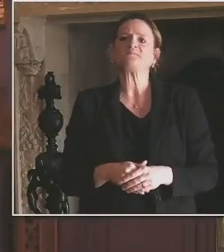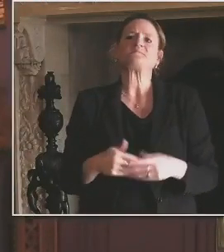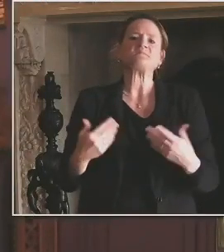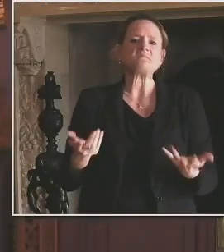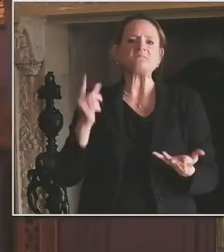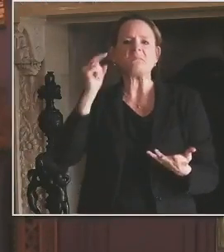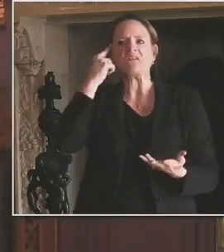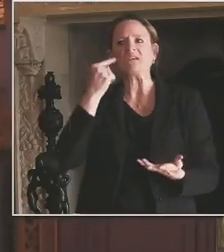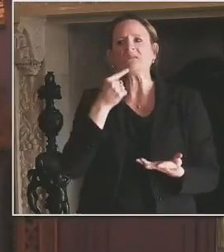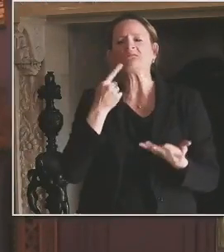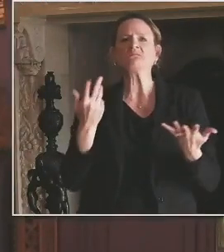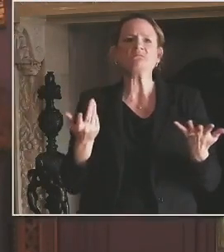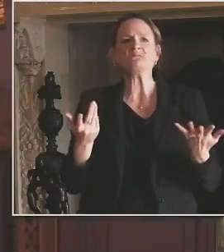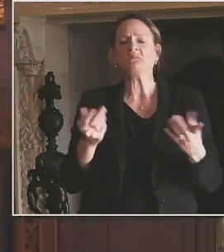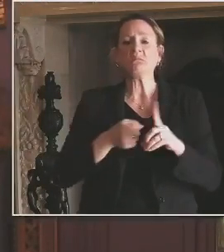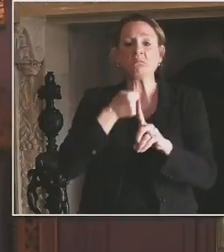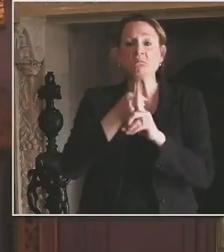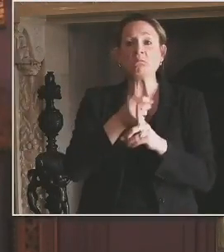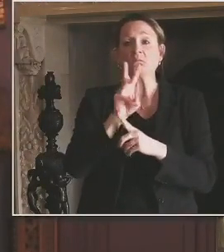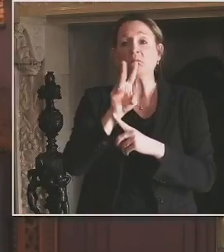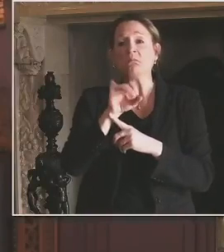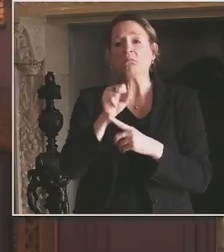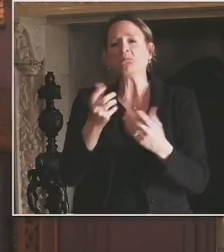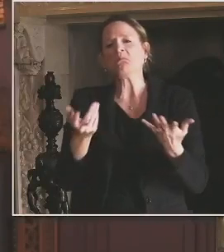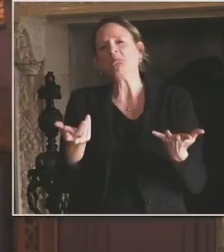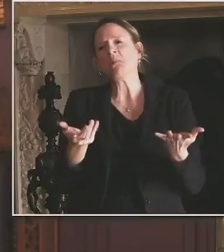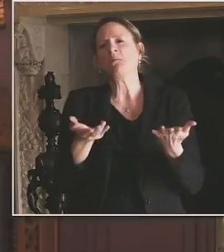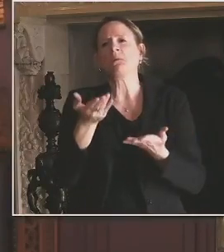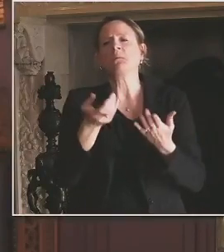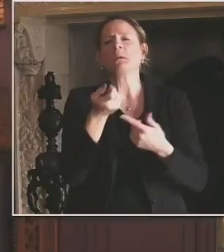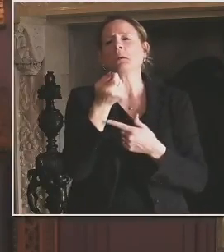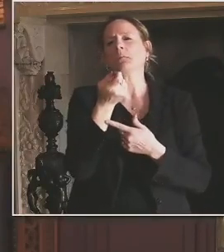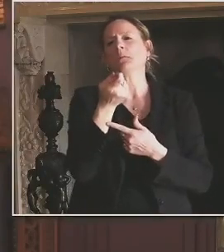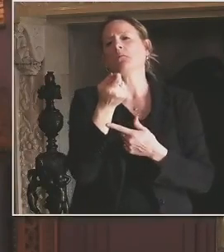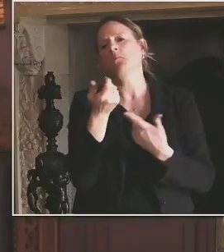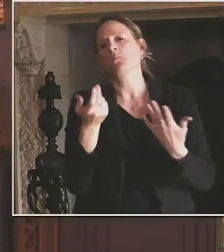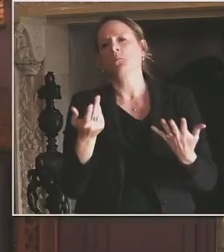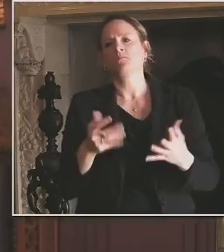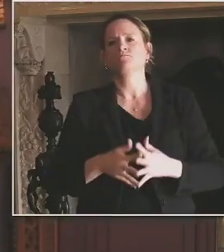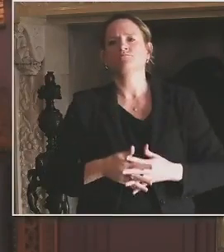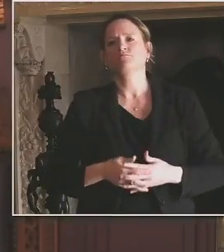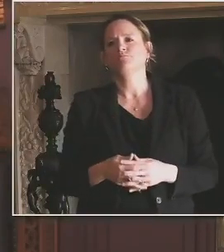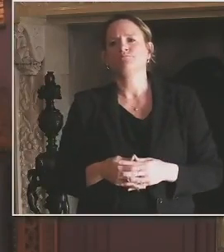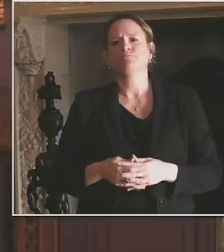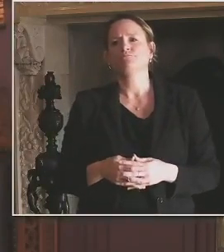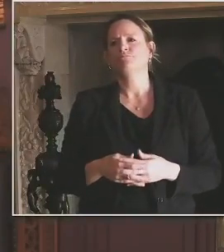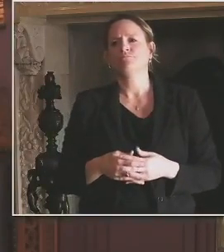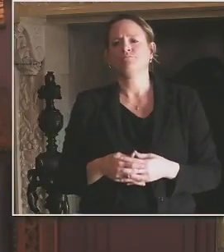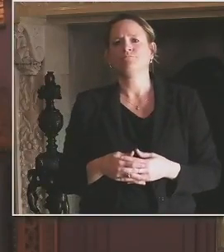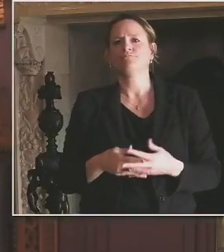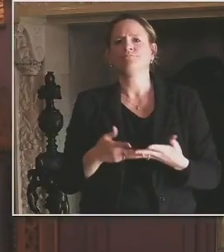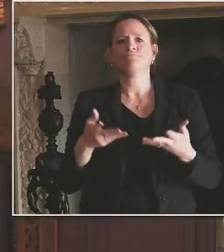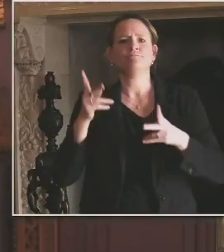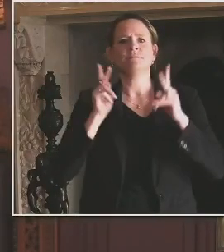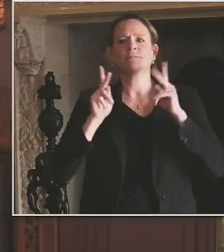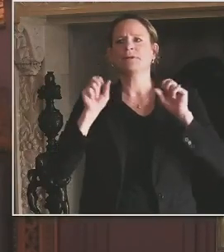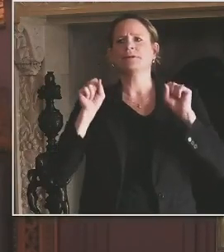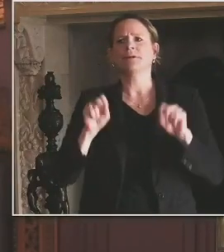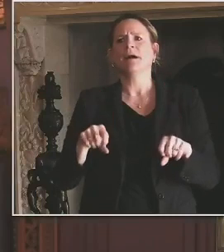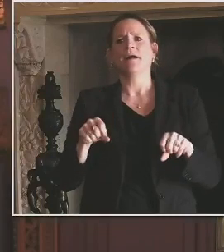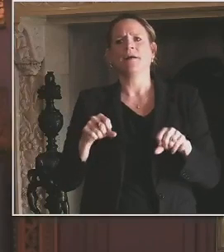economically and personally, people have ways to interact with folks in New York City and the state